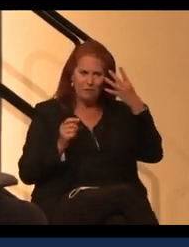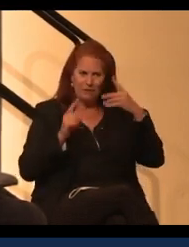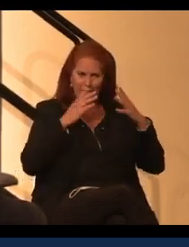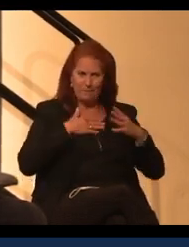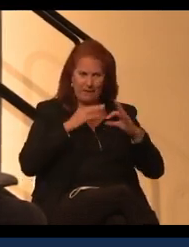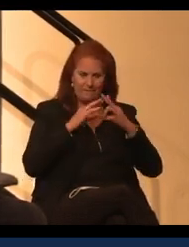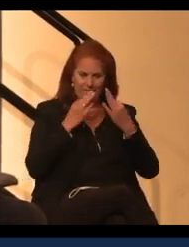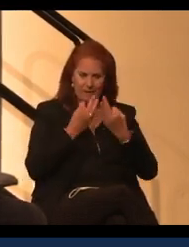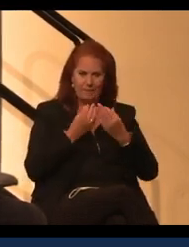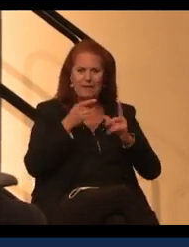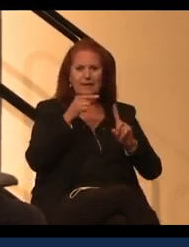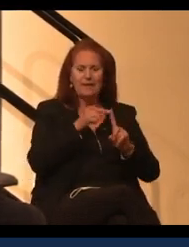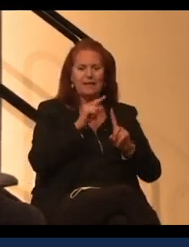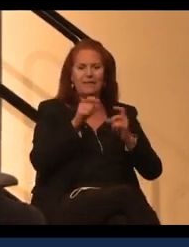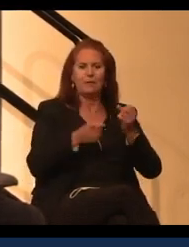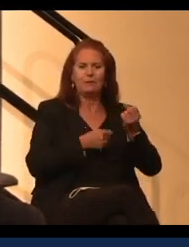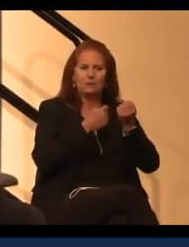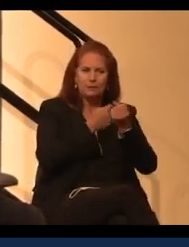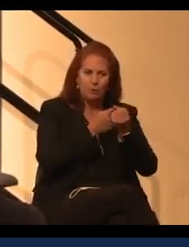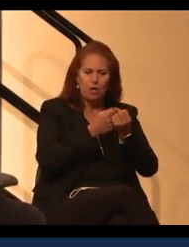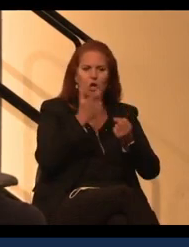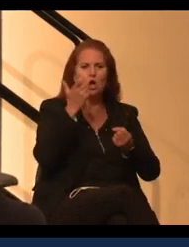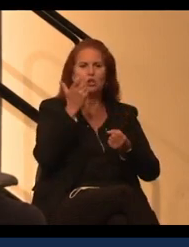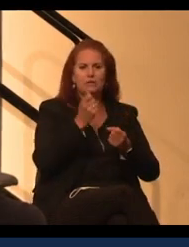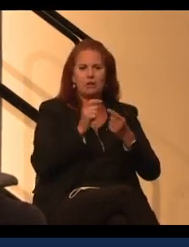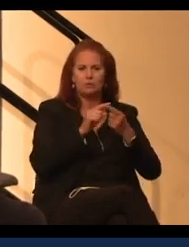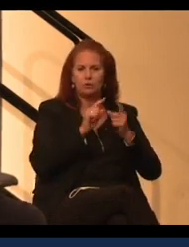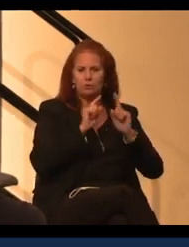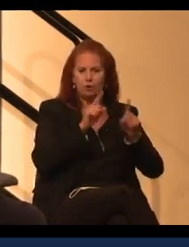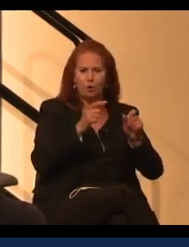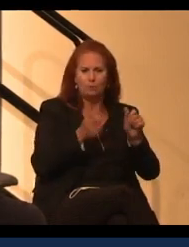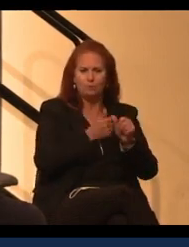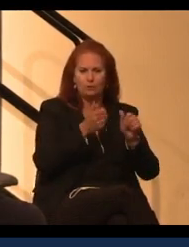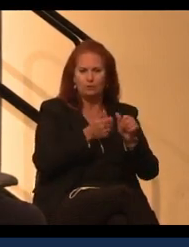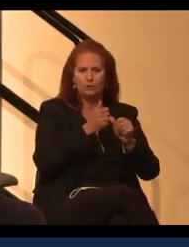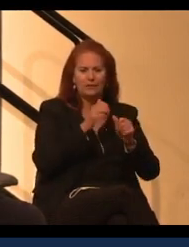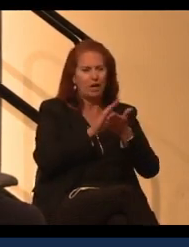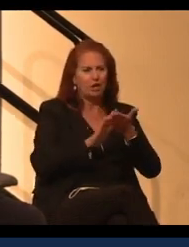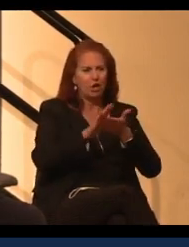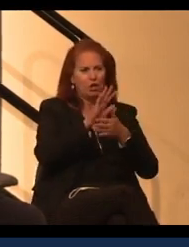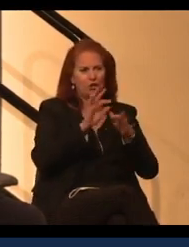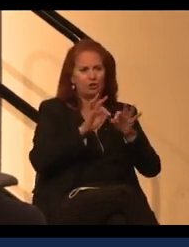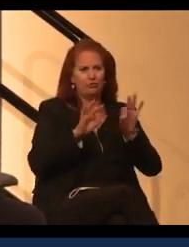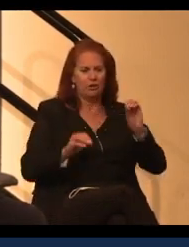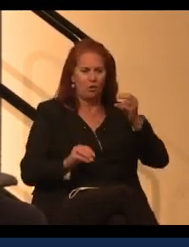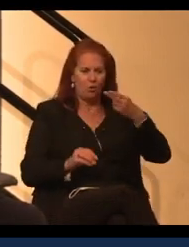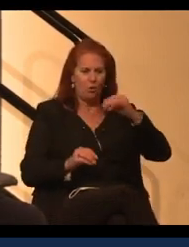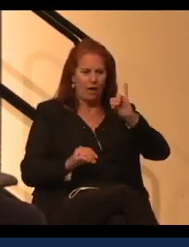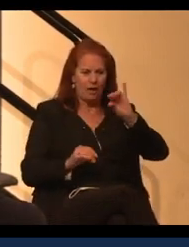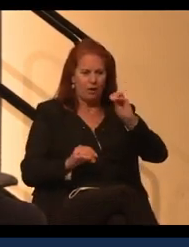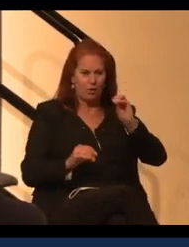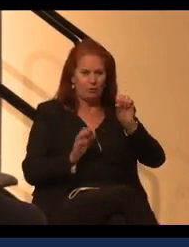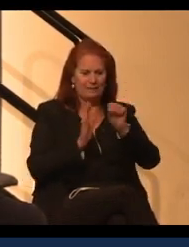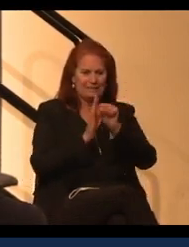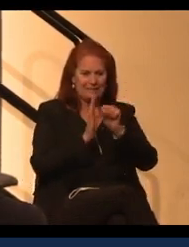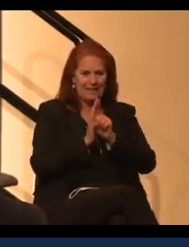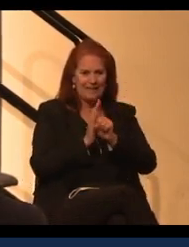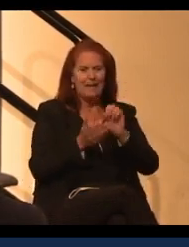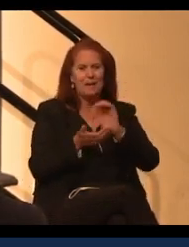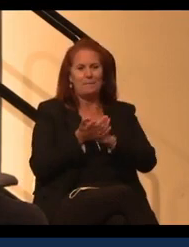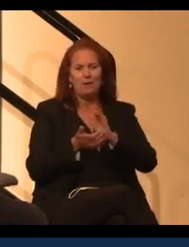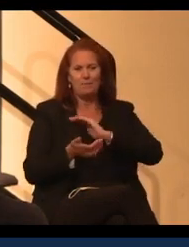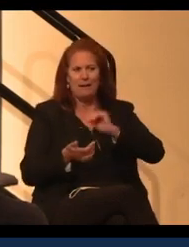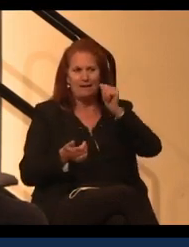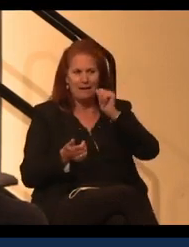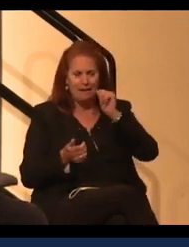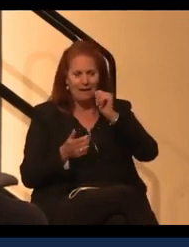family. He was then supported, got a scholarship to go pursue eventually a college degree at Ohio State. He married my aunt, which